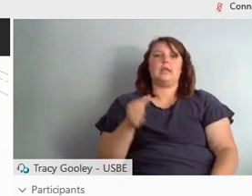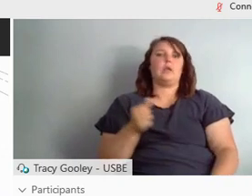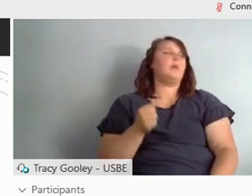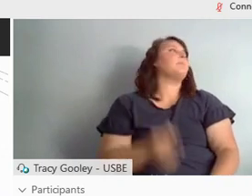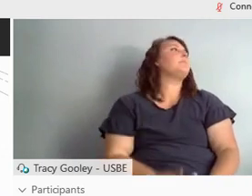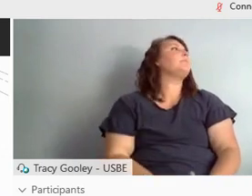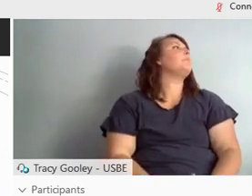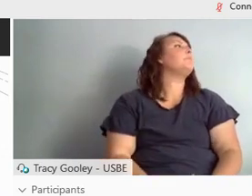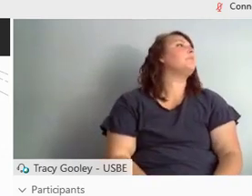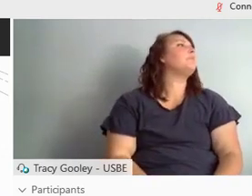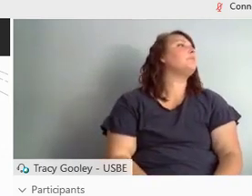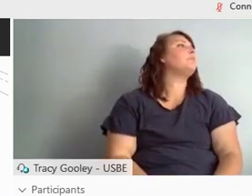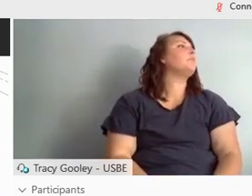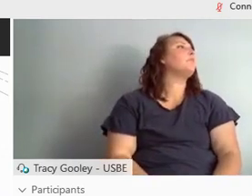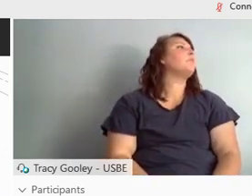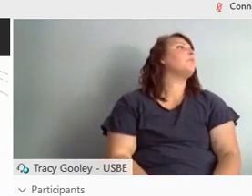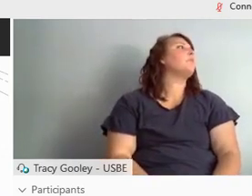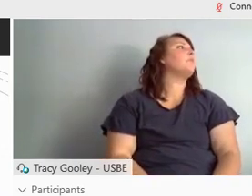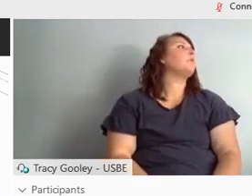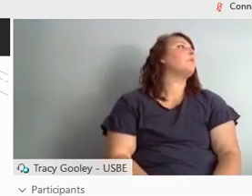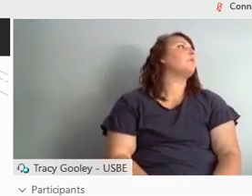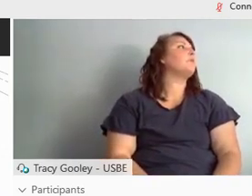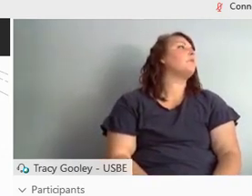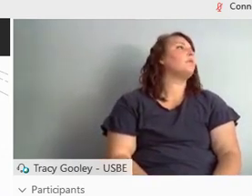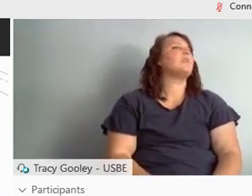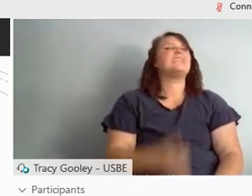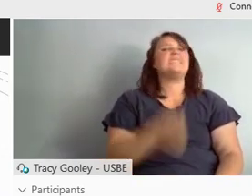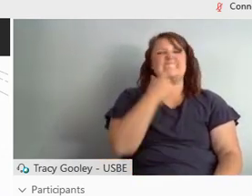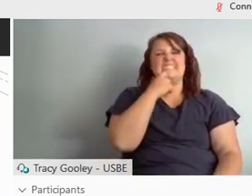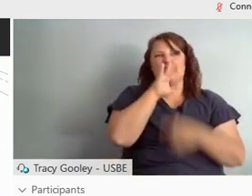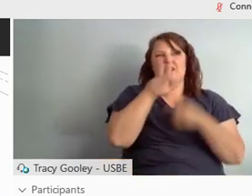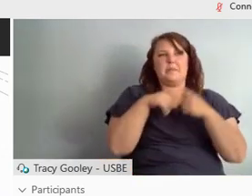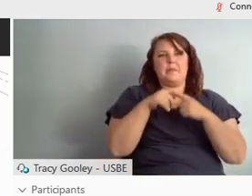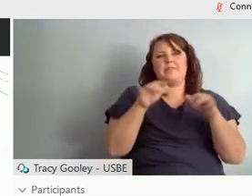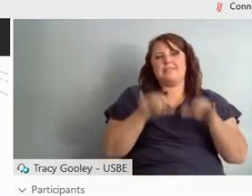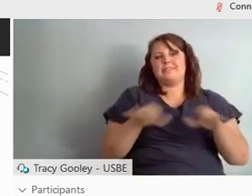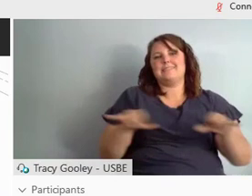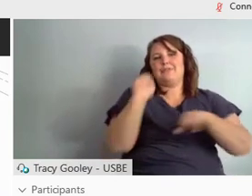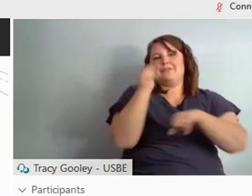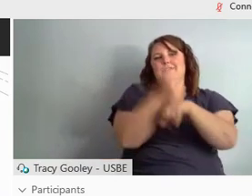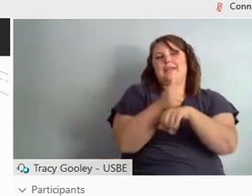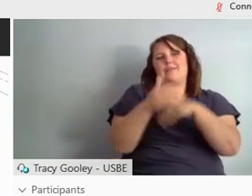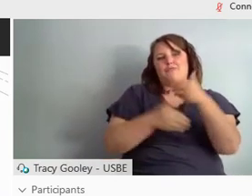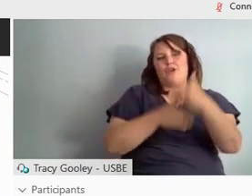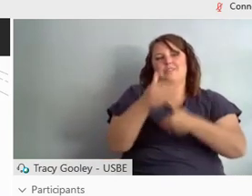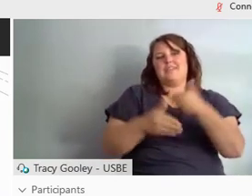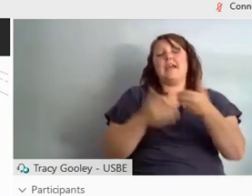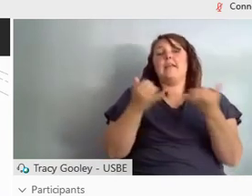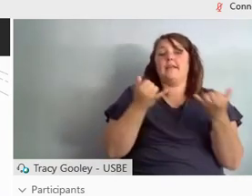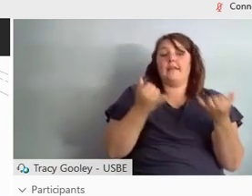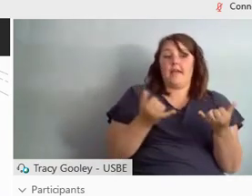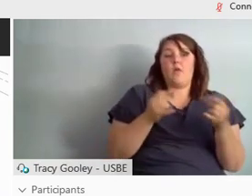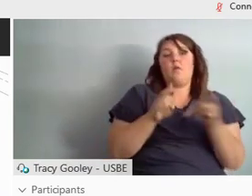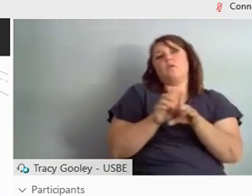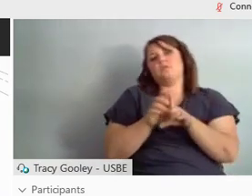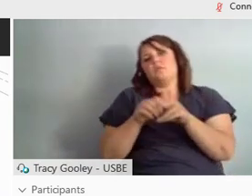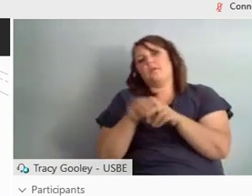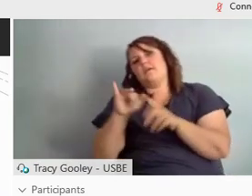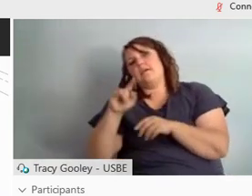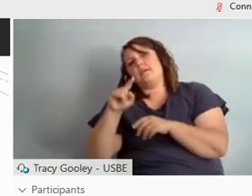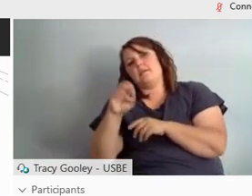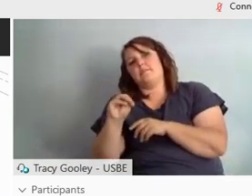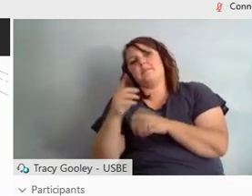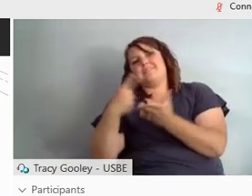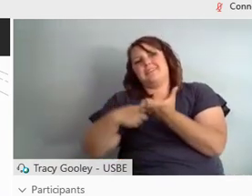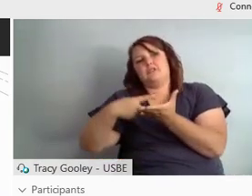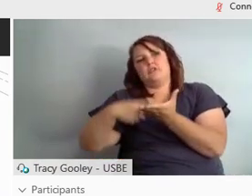We just talked about the standard setting process. now and also in the item discussion.